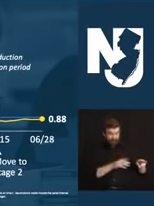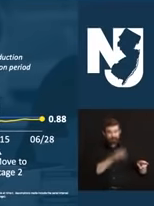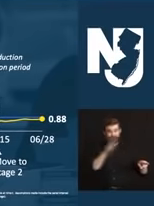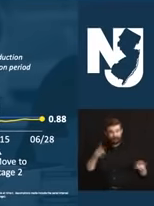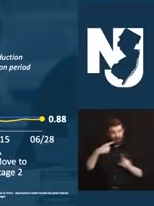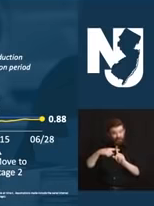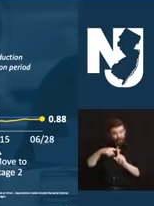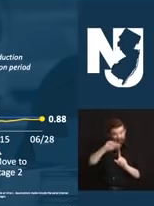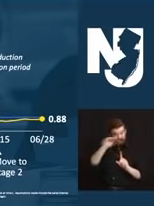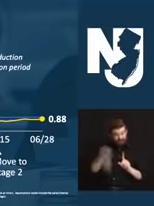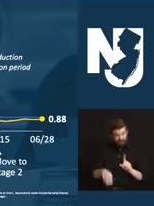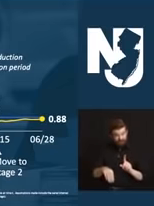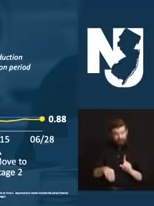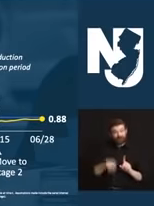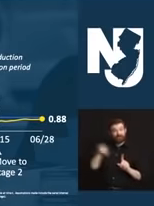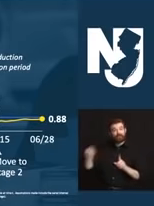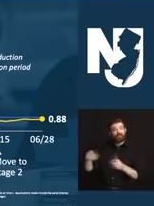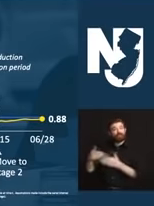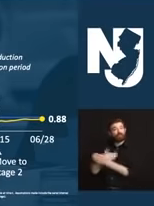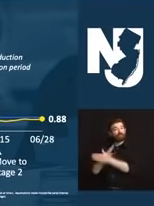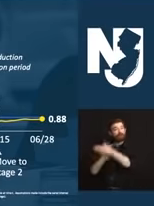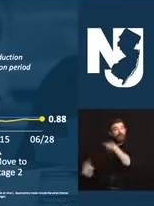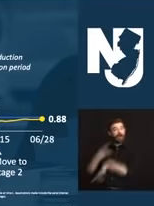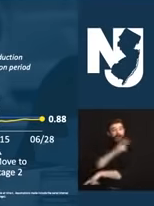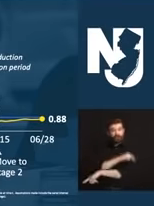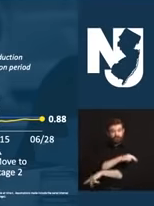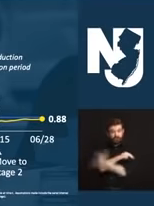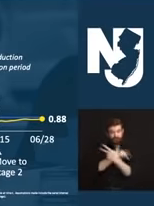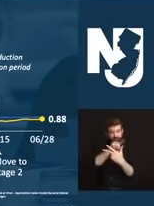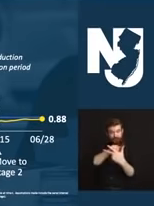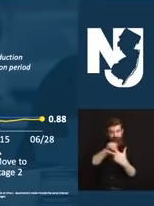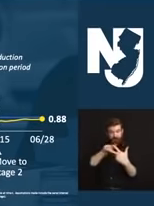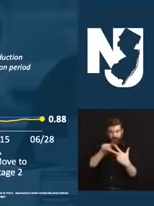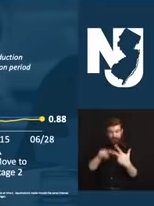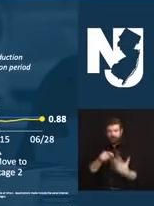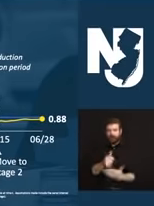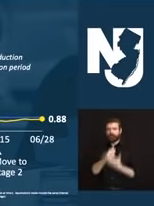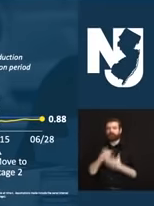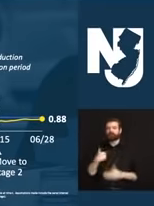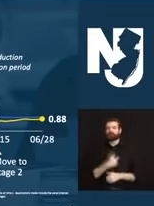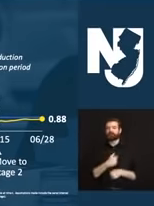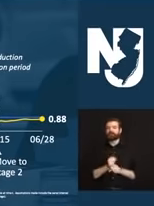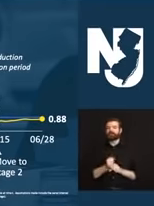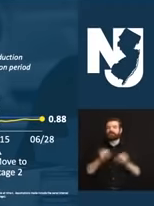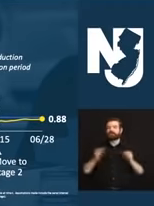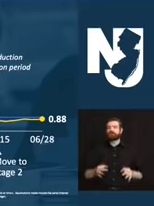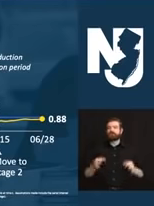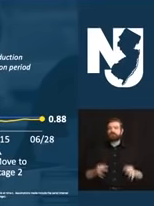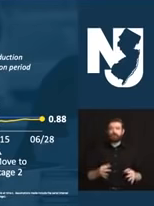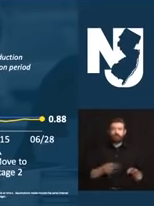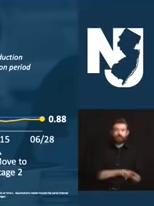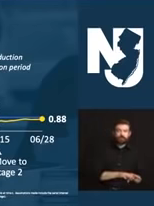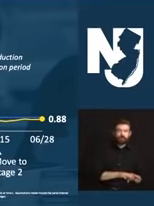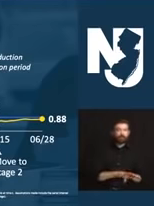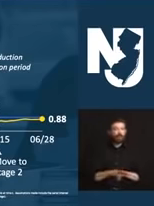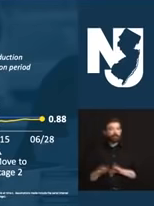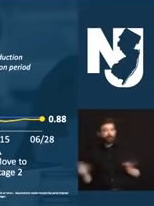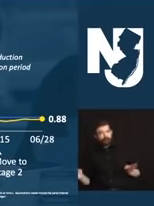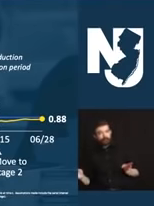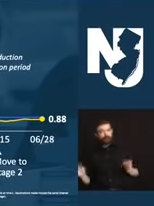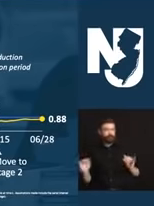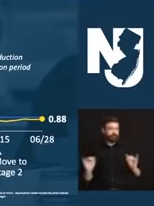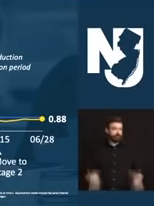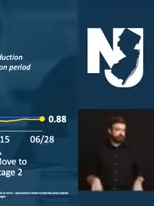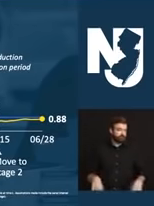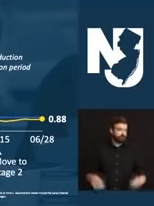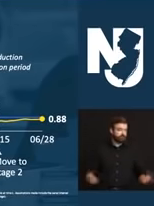we know is a real hard, immediate number. They give us our best picture of how COVID-19 continues to